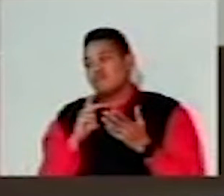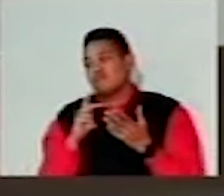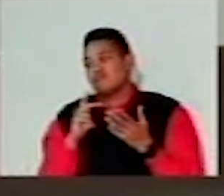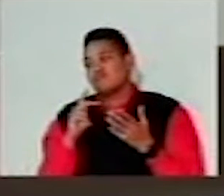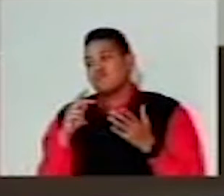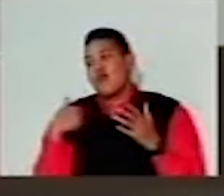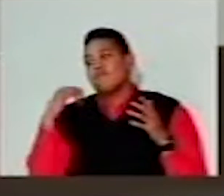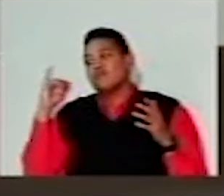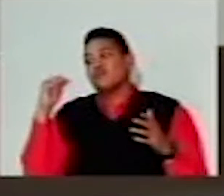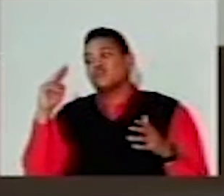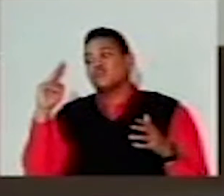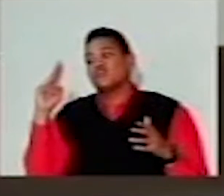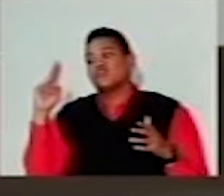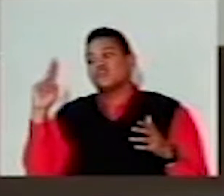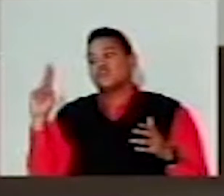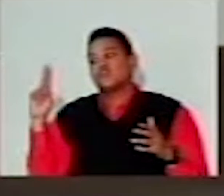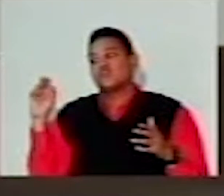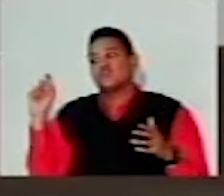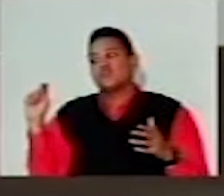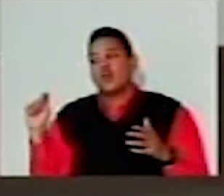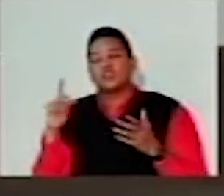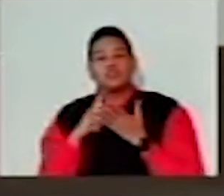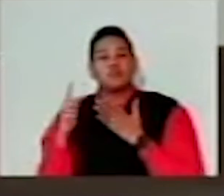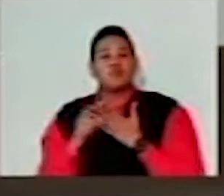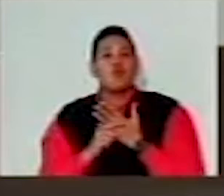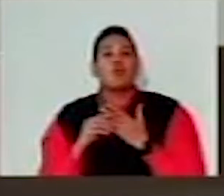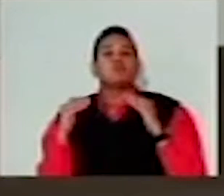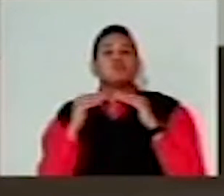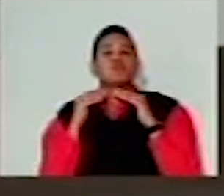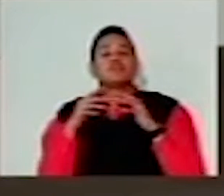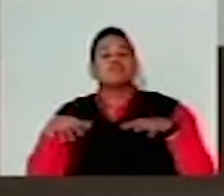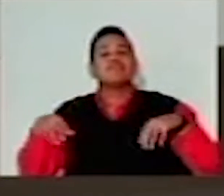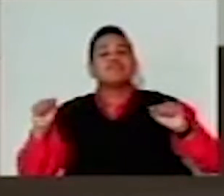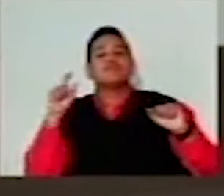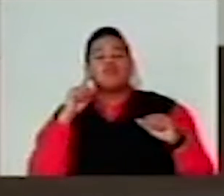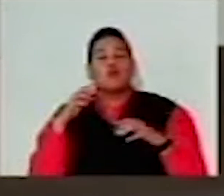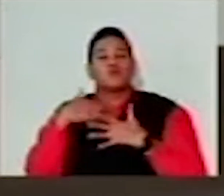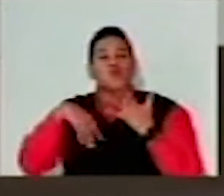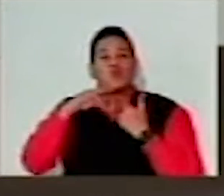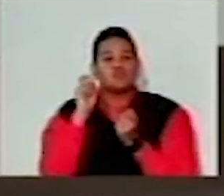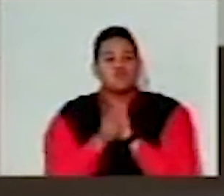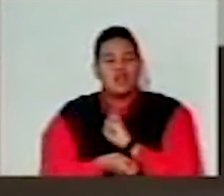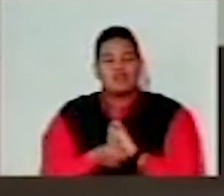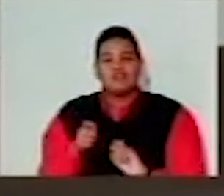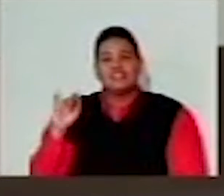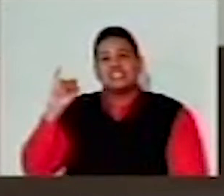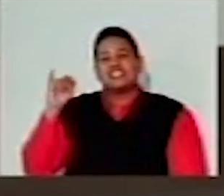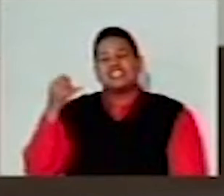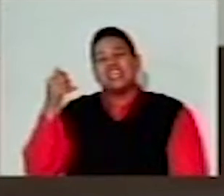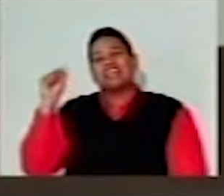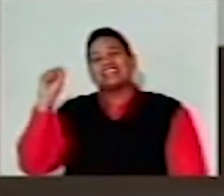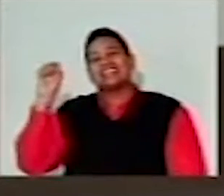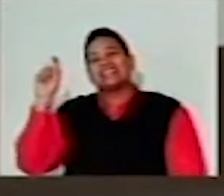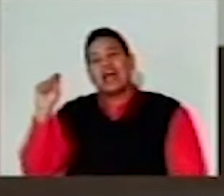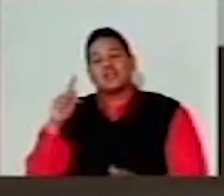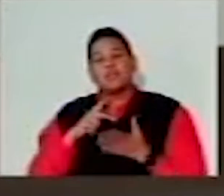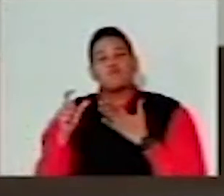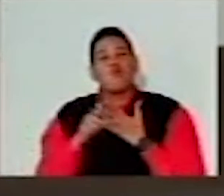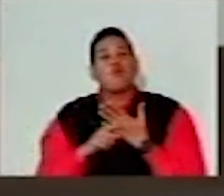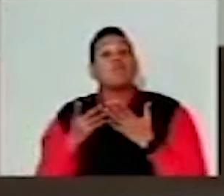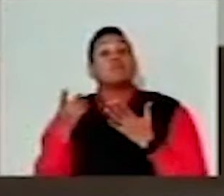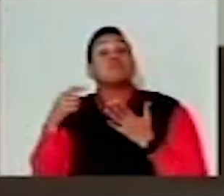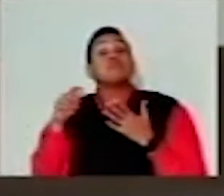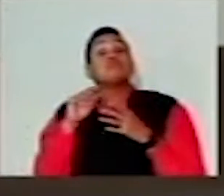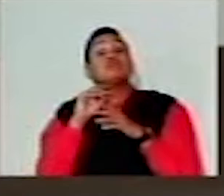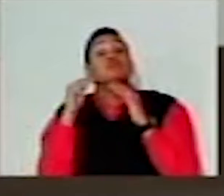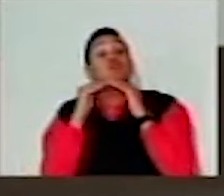Justice Undertaking for Social Transformation. We have the JSAT program, Justice Security,